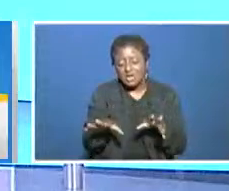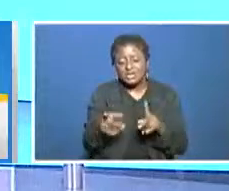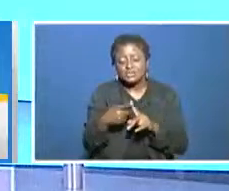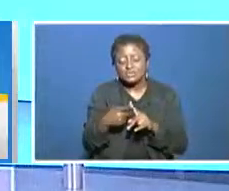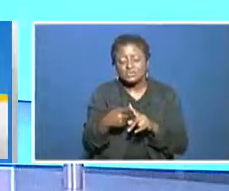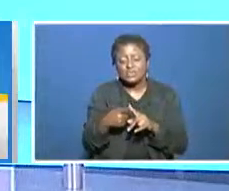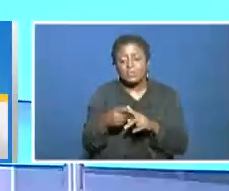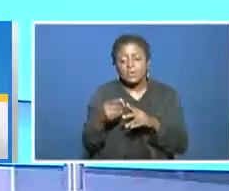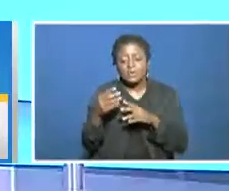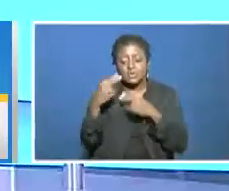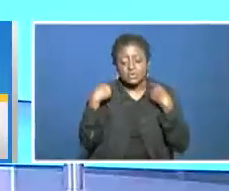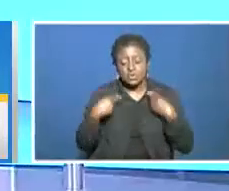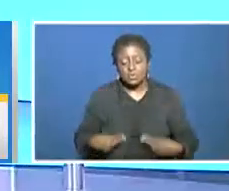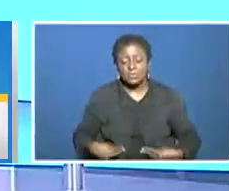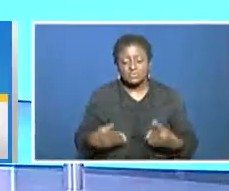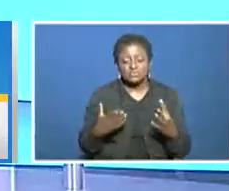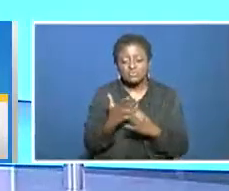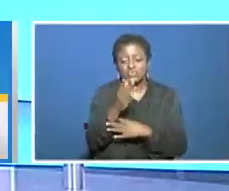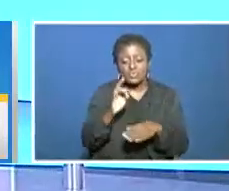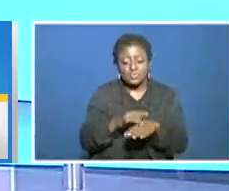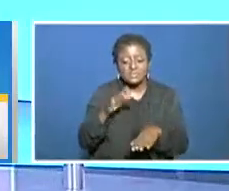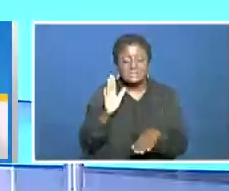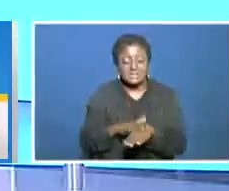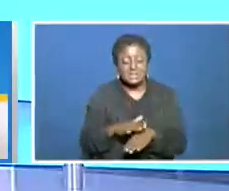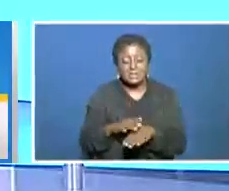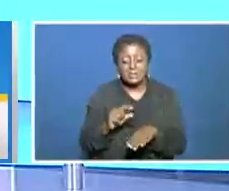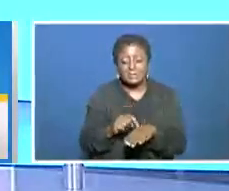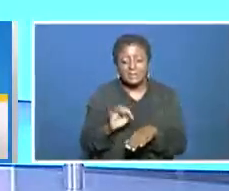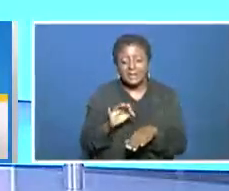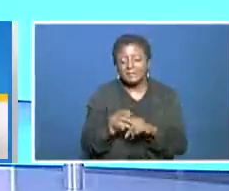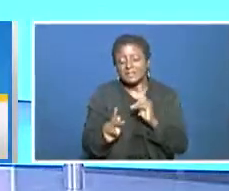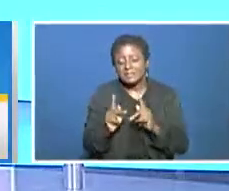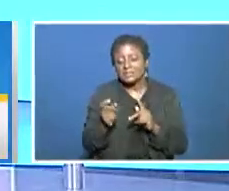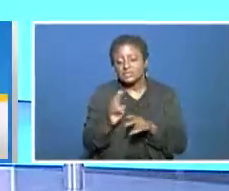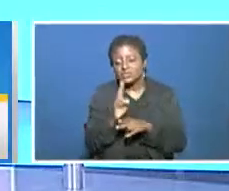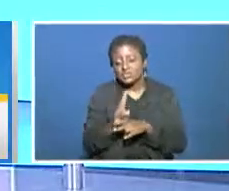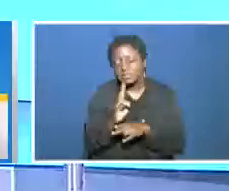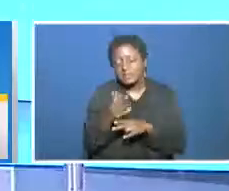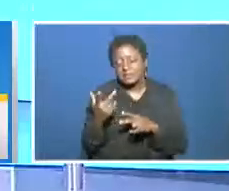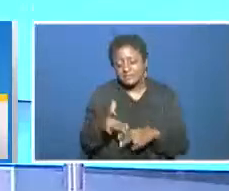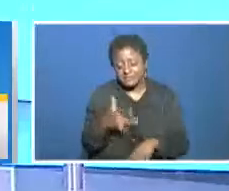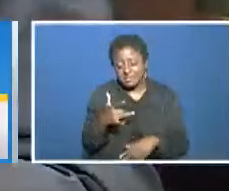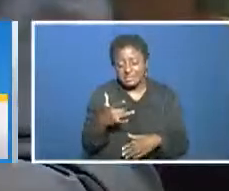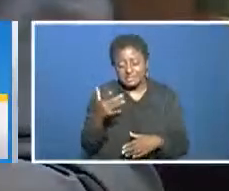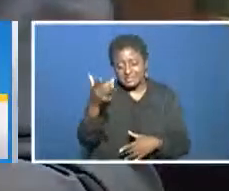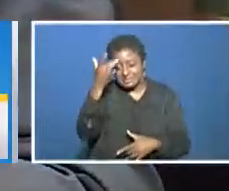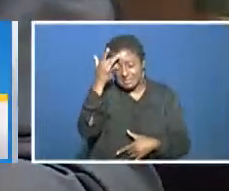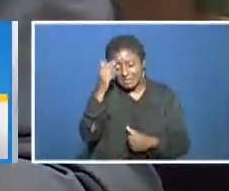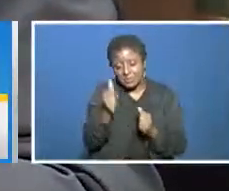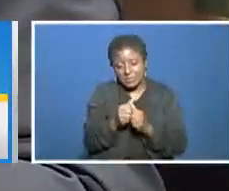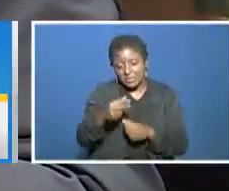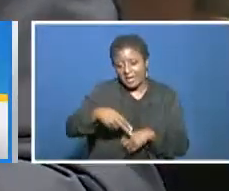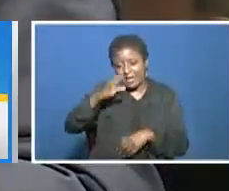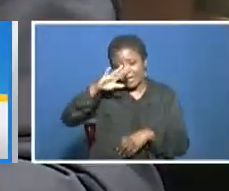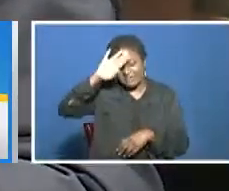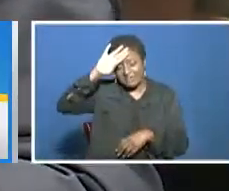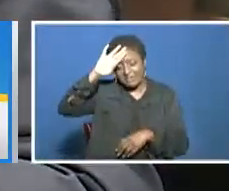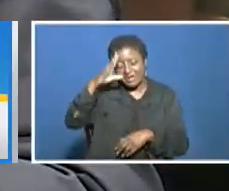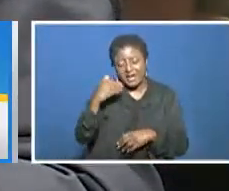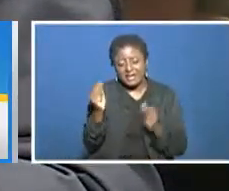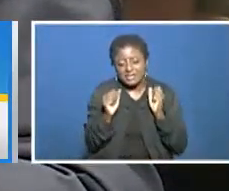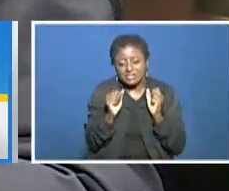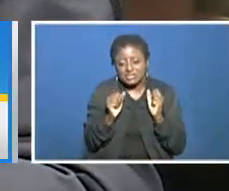with malaria usually feel very sick with a high fever and shaking chills. Malaria is not endemic